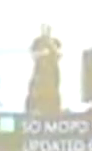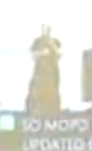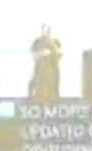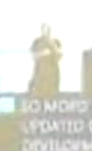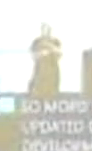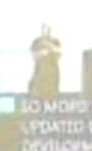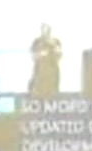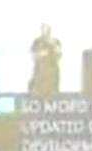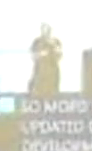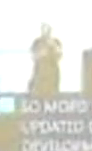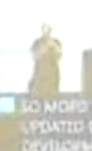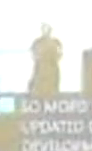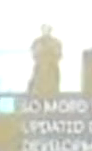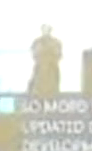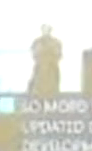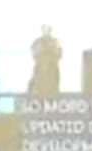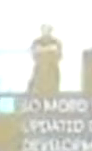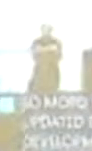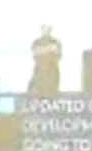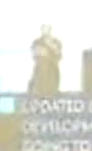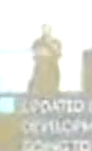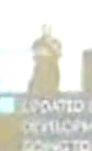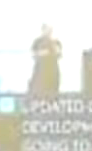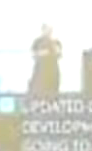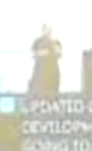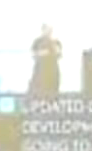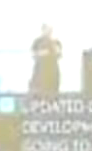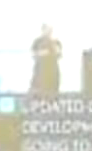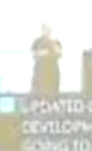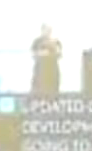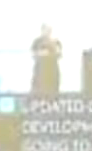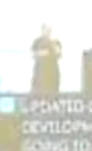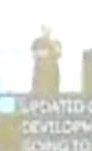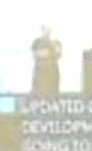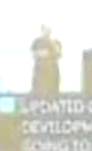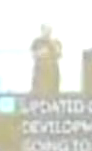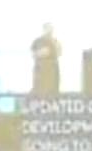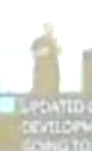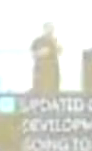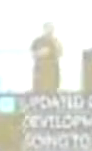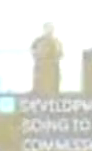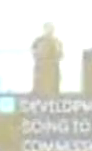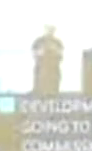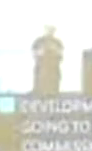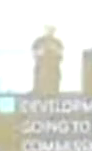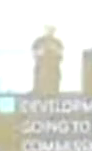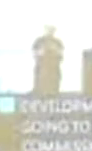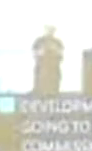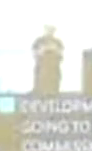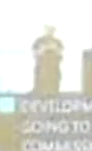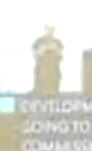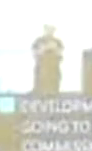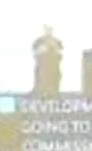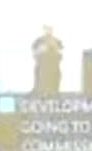commission, we come together and come up with a way to